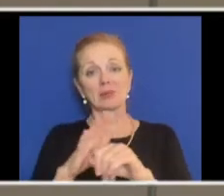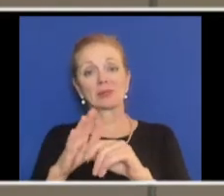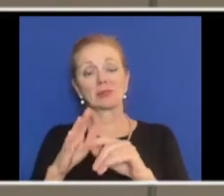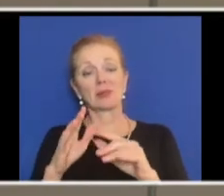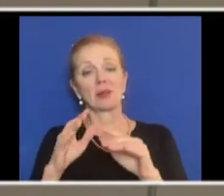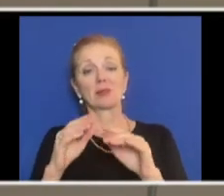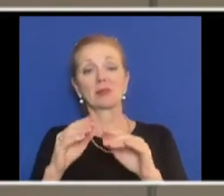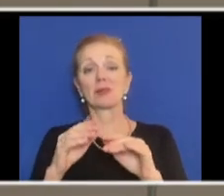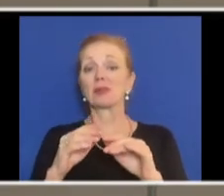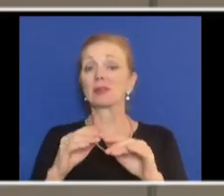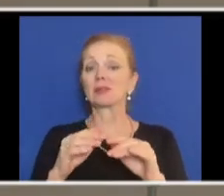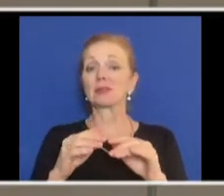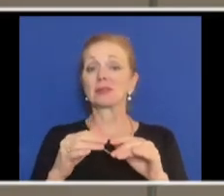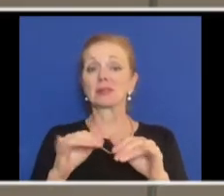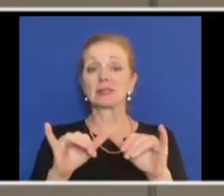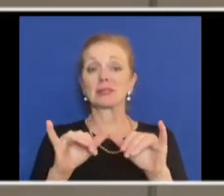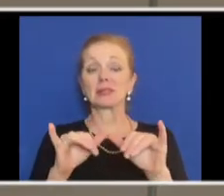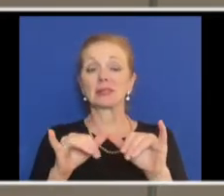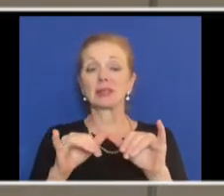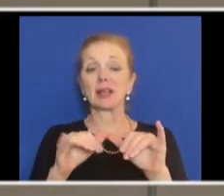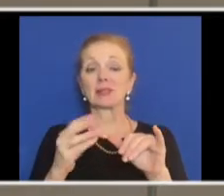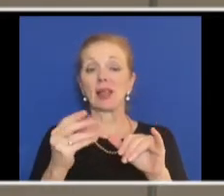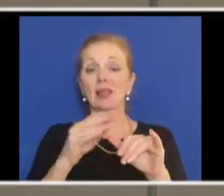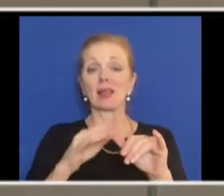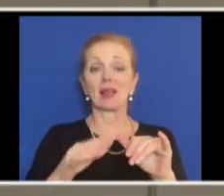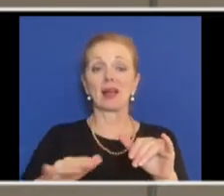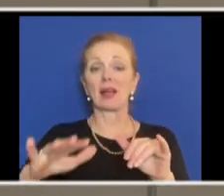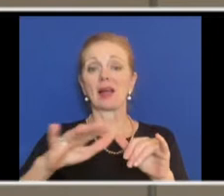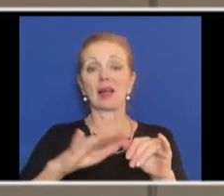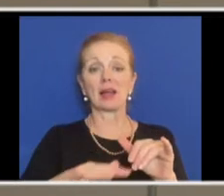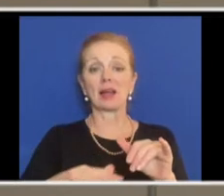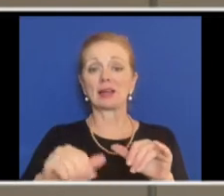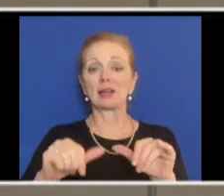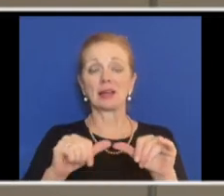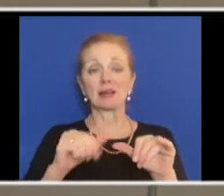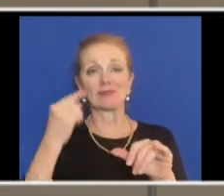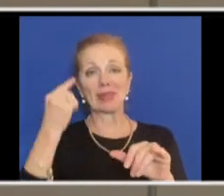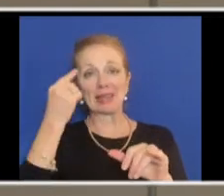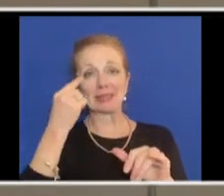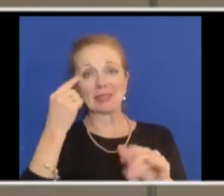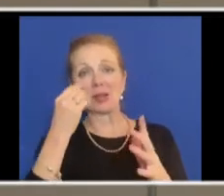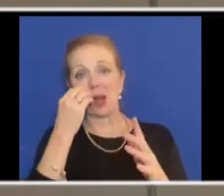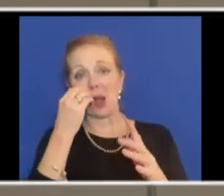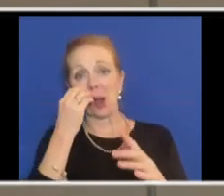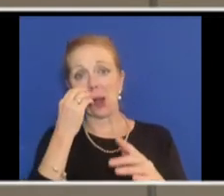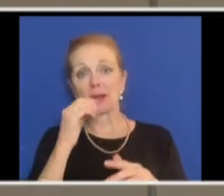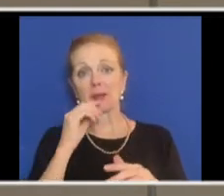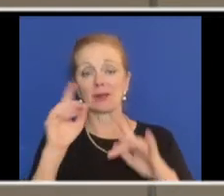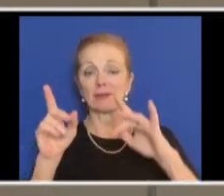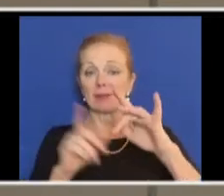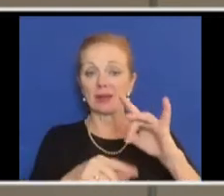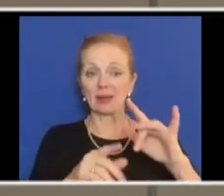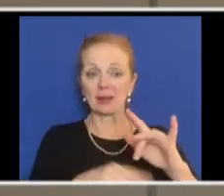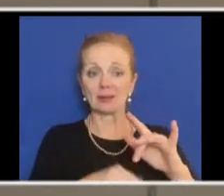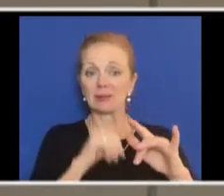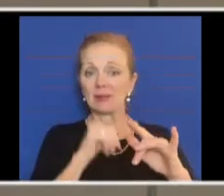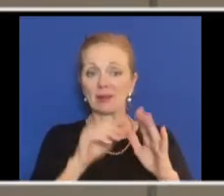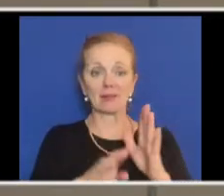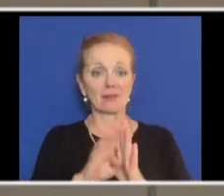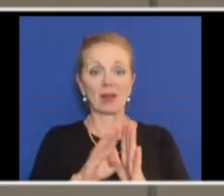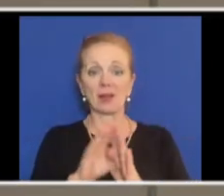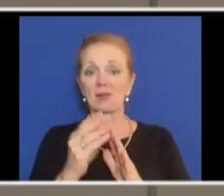but for the size of the land that we're working with right here and considering it is vacant undeveloped land